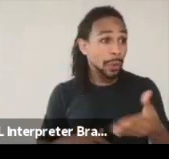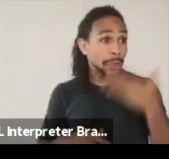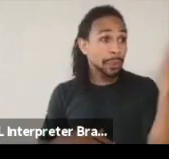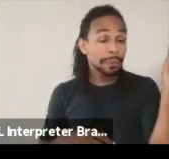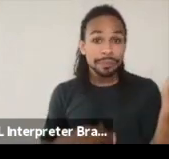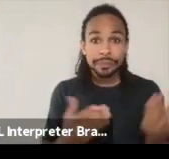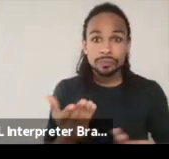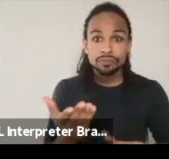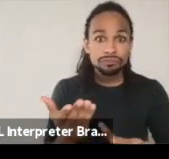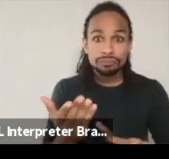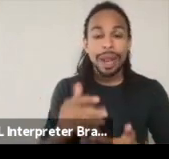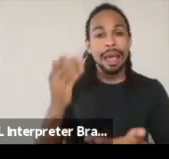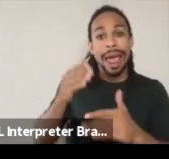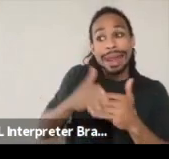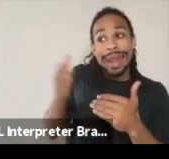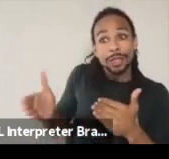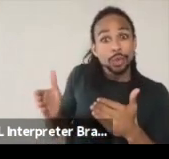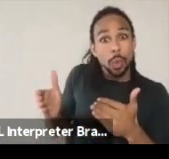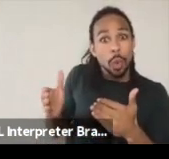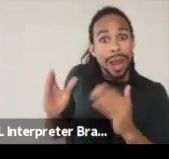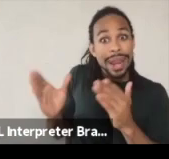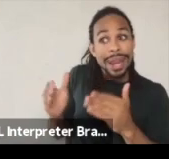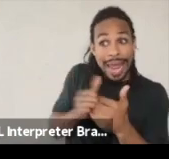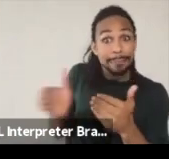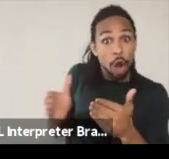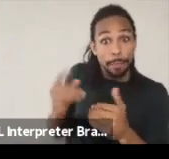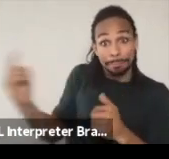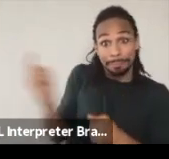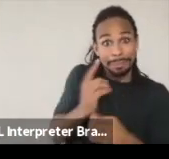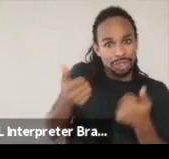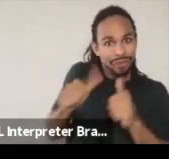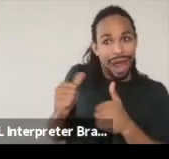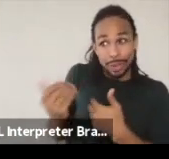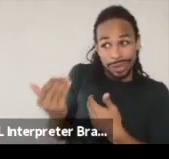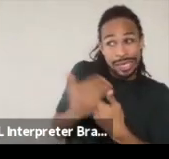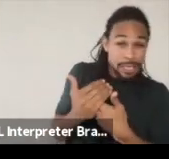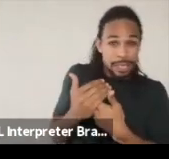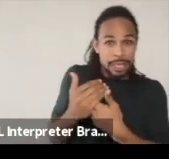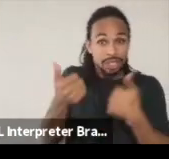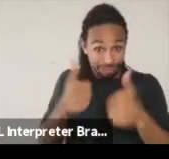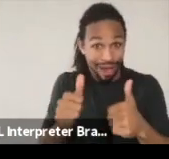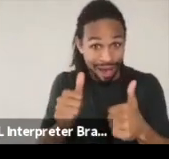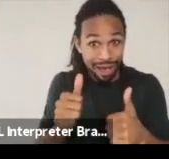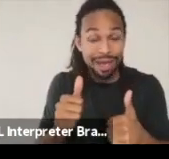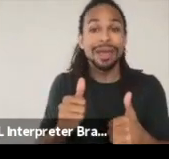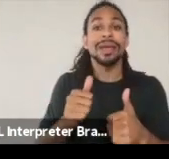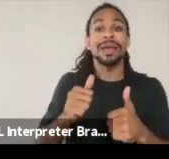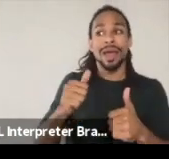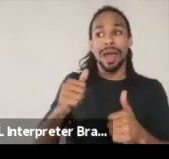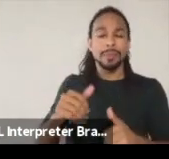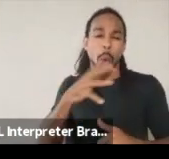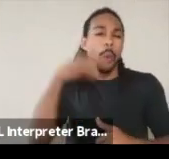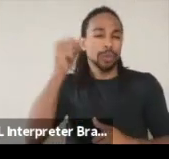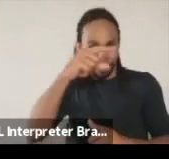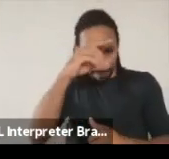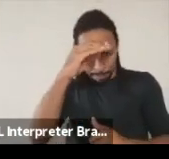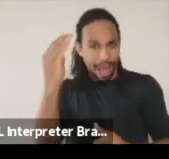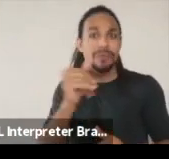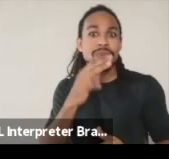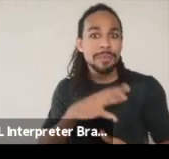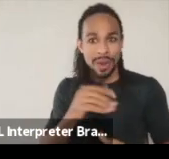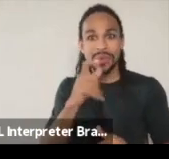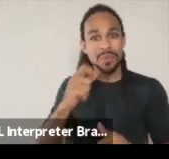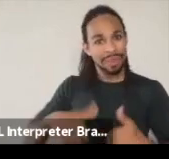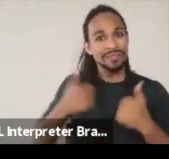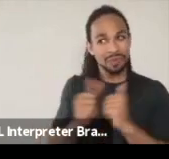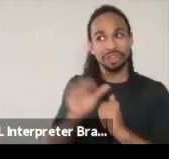intervene at some point. And she was an older Black woman who lived with her adult daughter. And that was the only level of